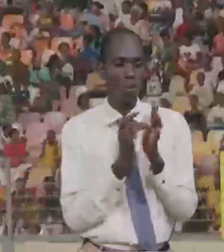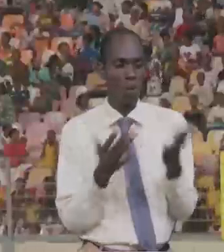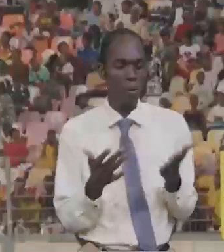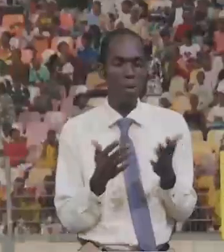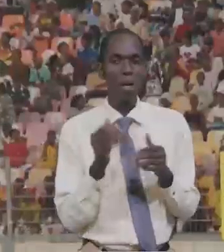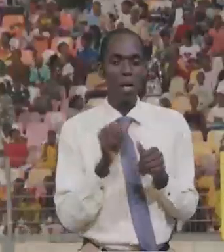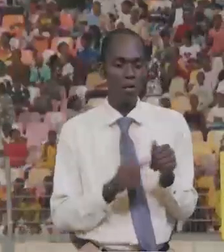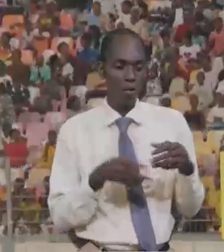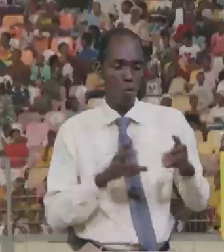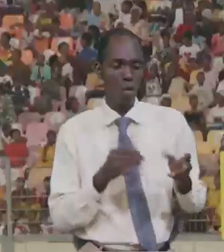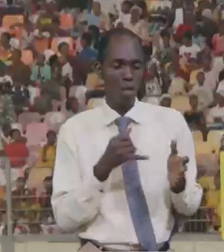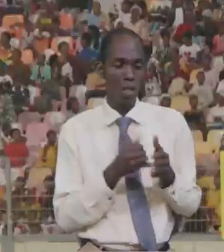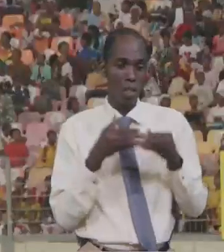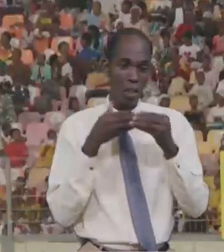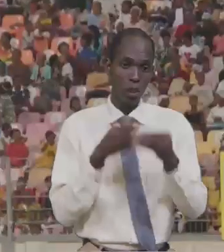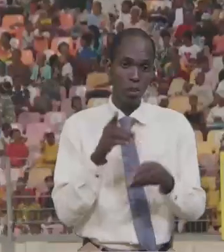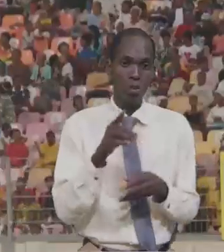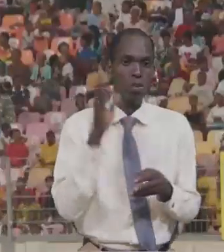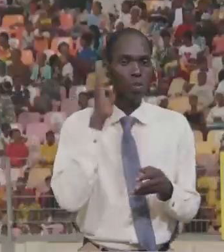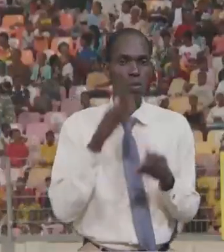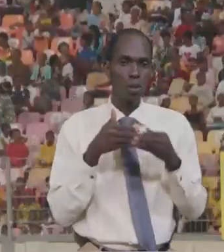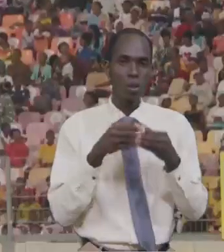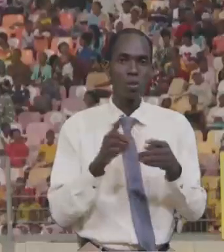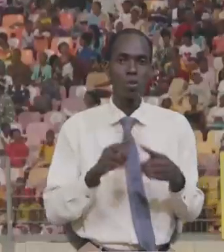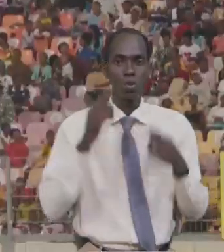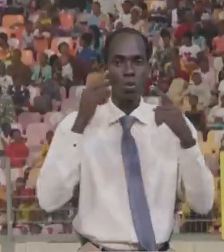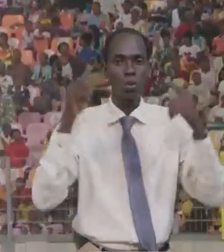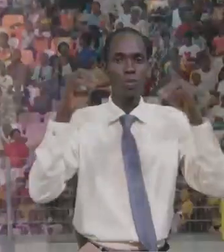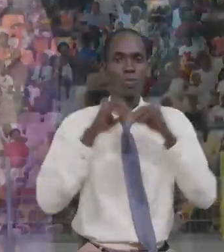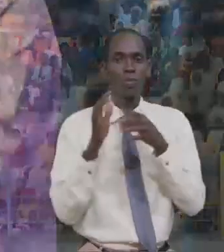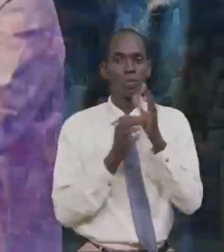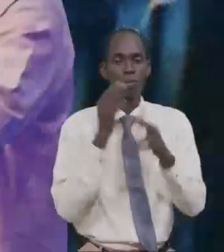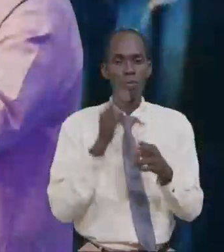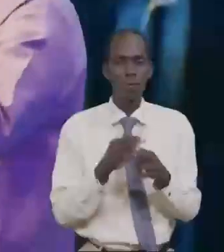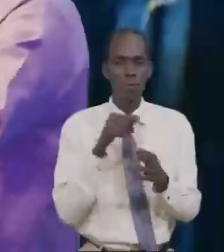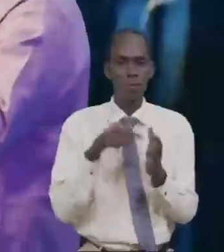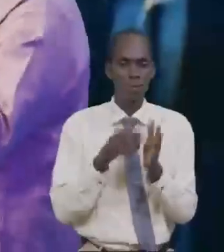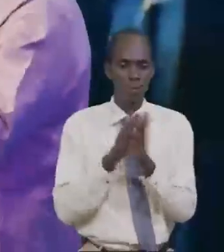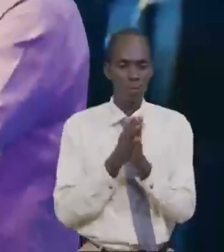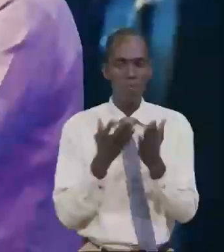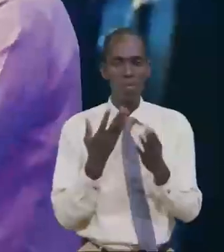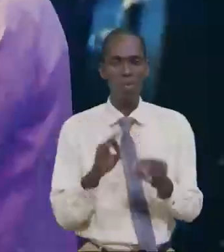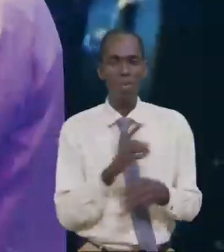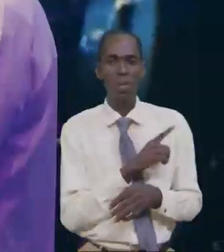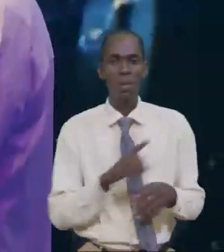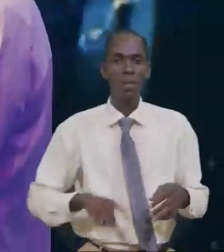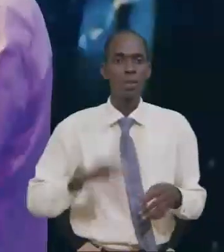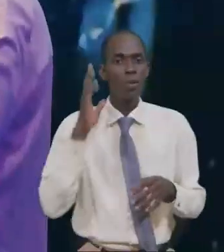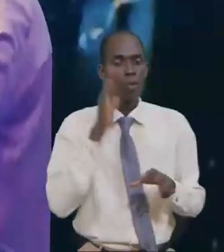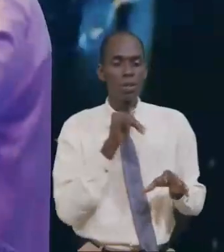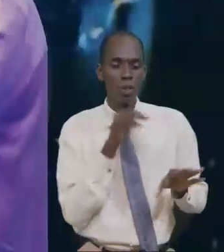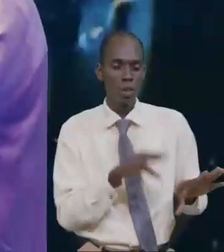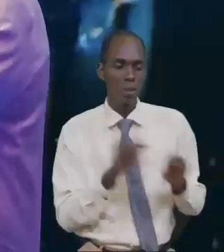out of thy mouth, but thou shalt meditate. Thou shalt